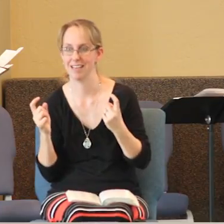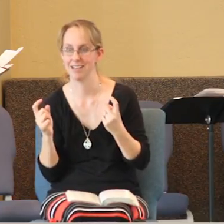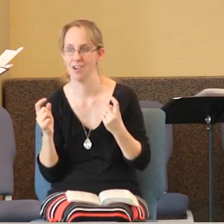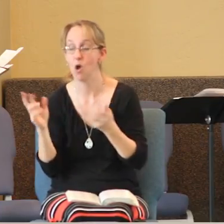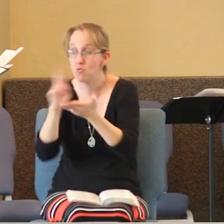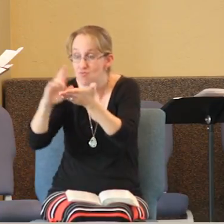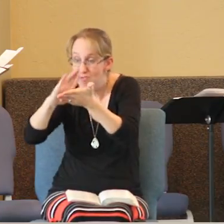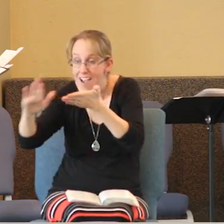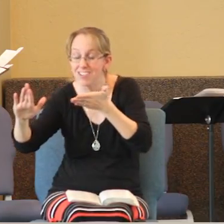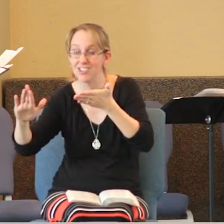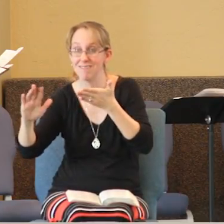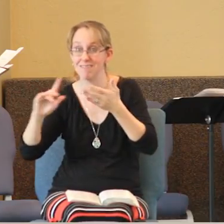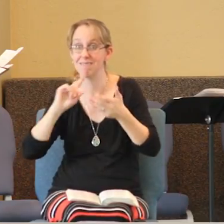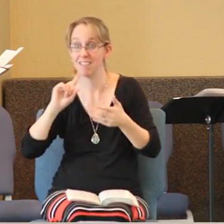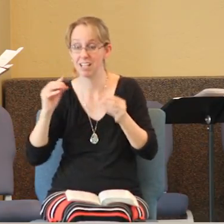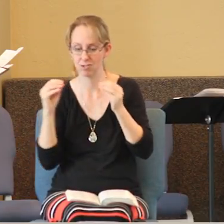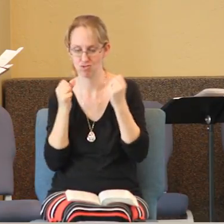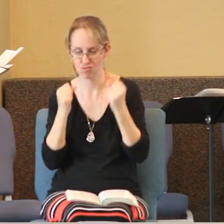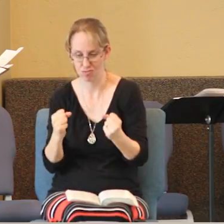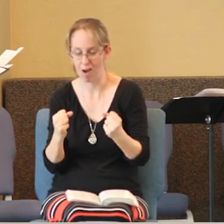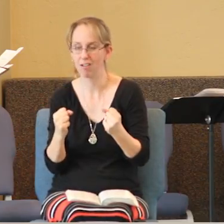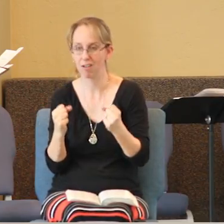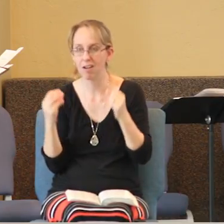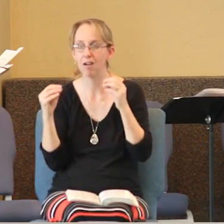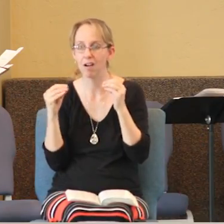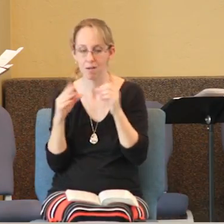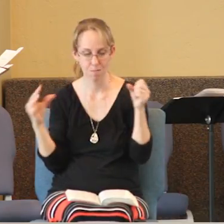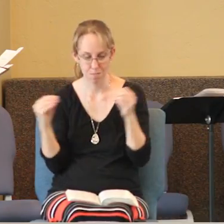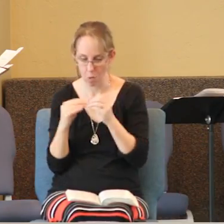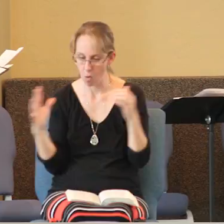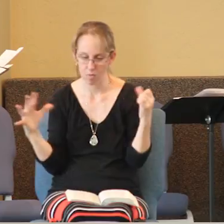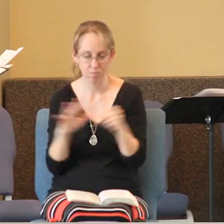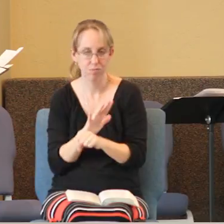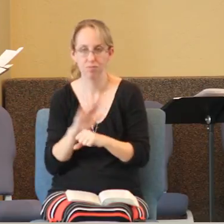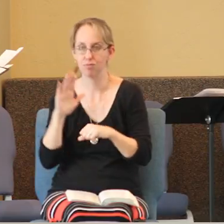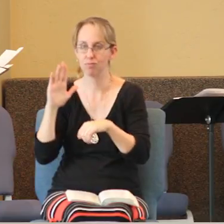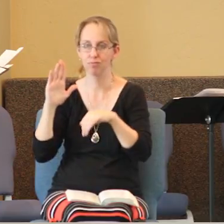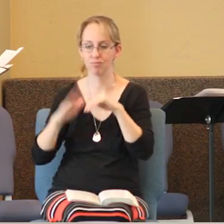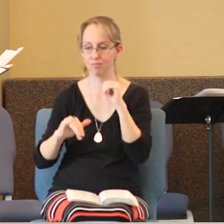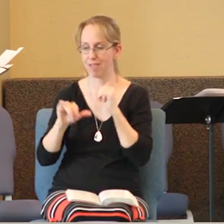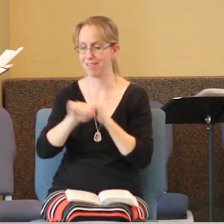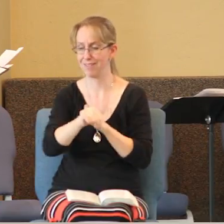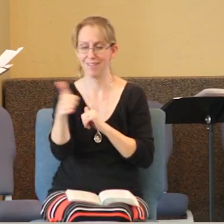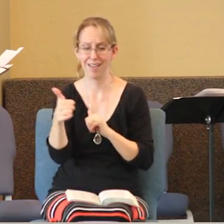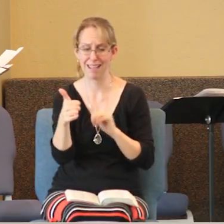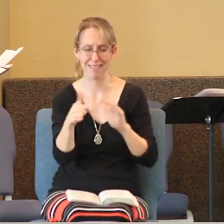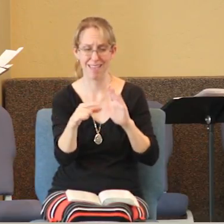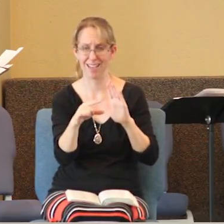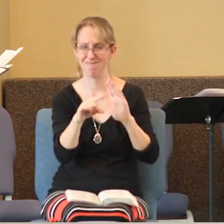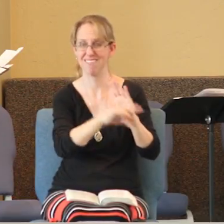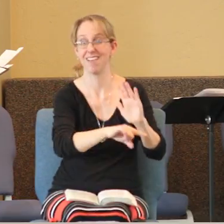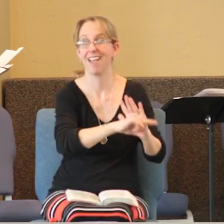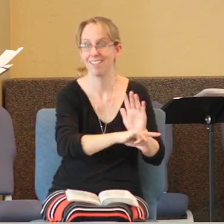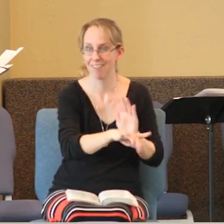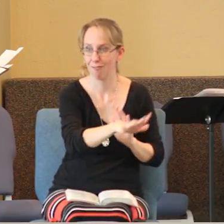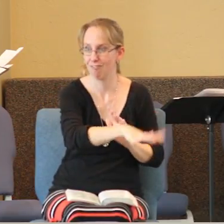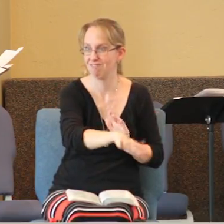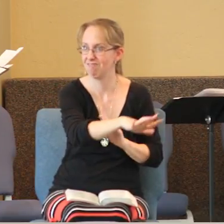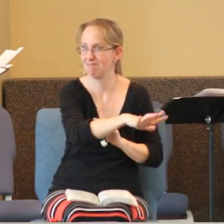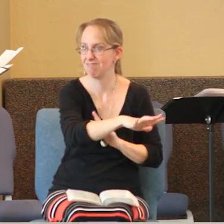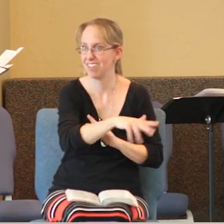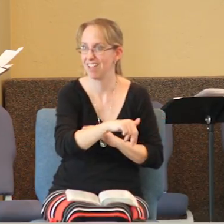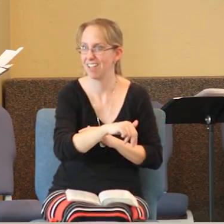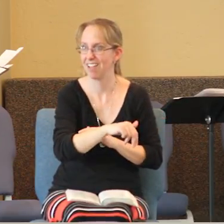sin. Righteousness is stronger than and more complete than anything in the negative realm of